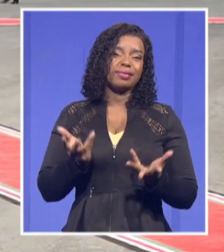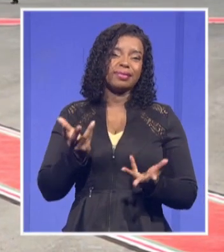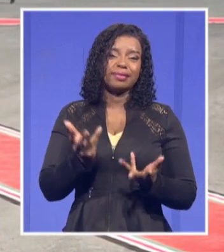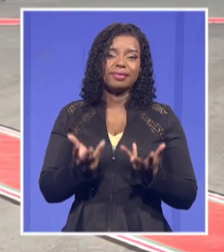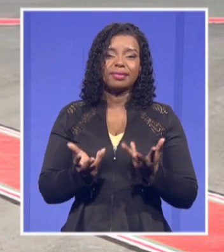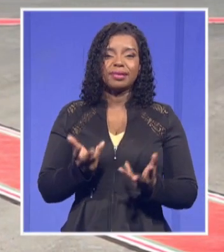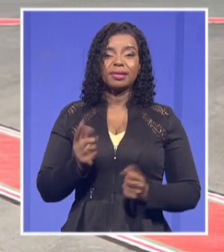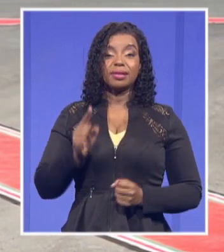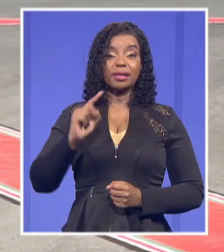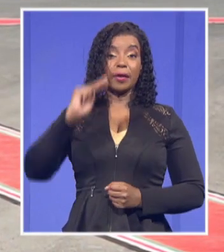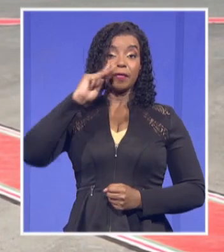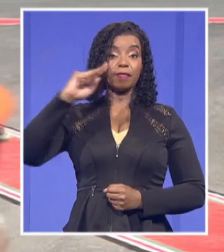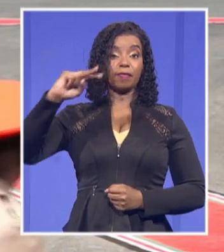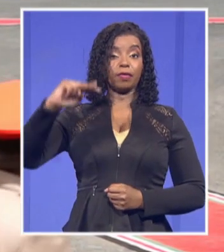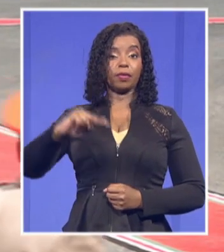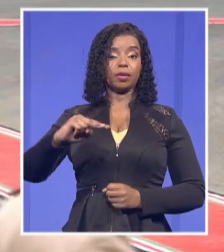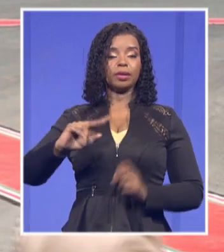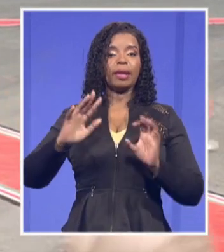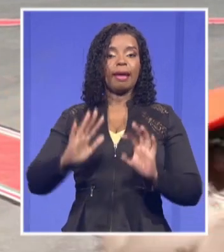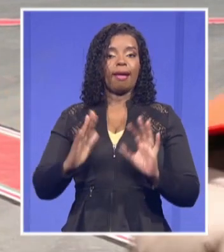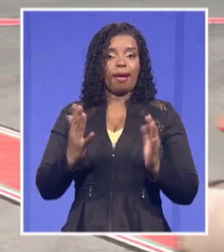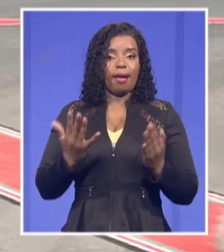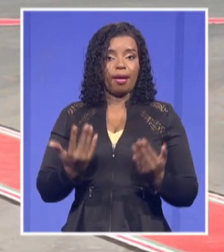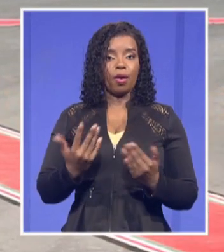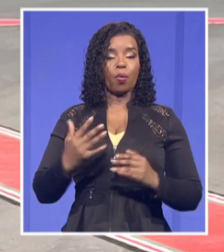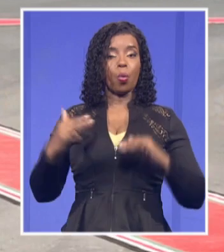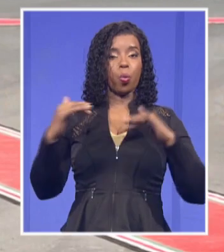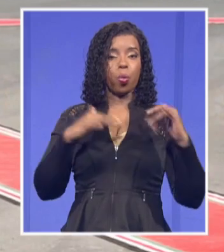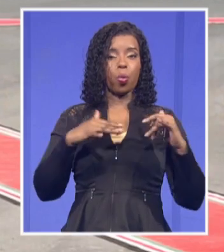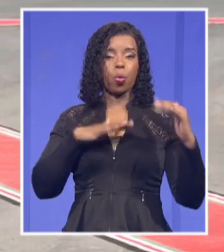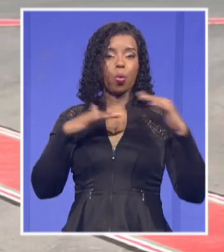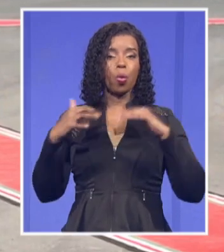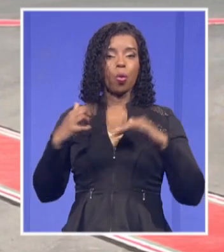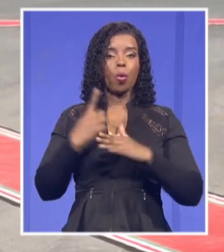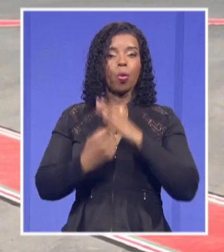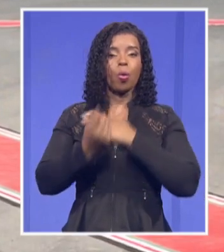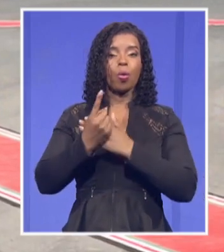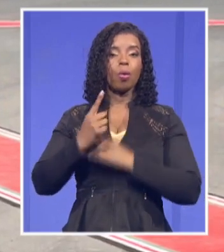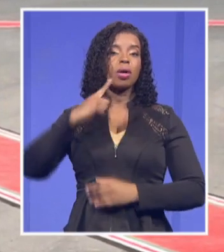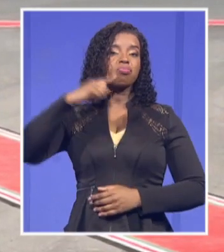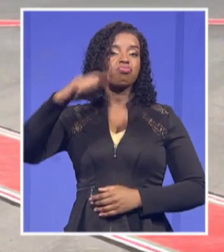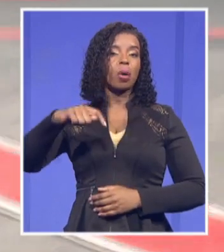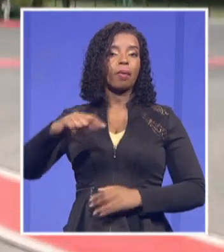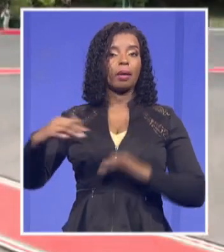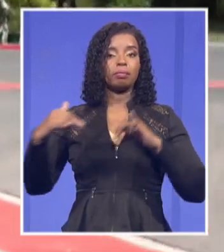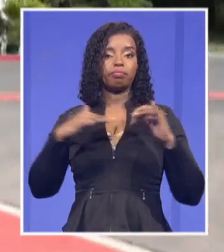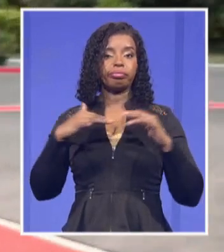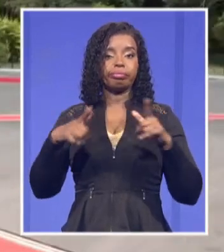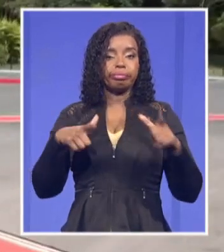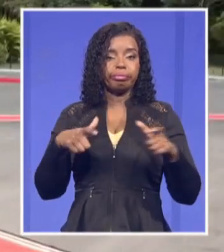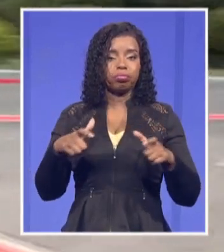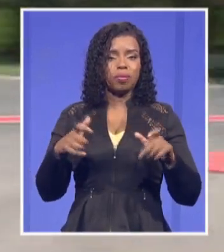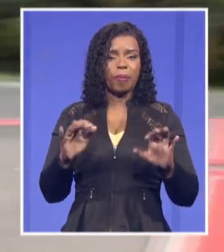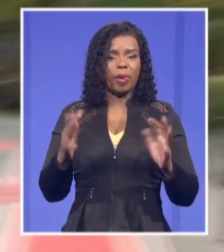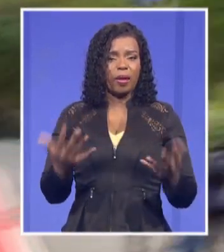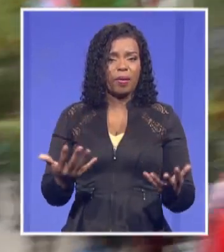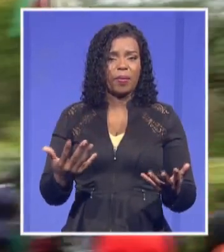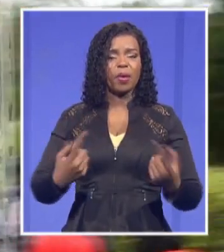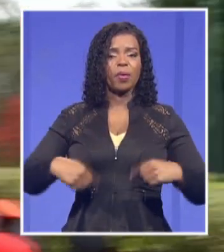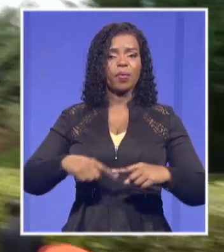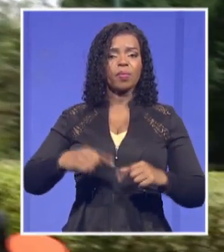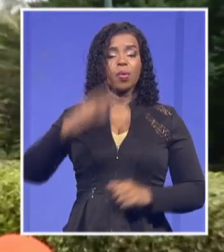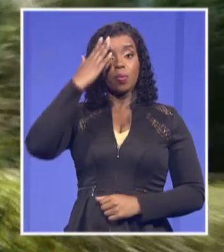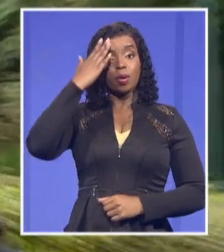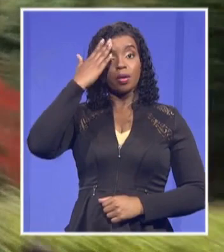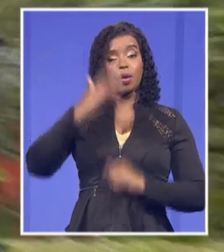converging views on how to handle the war in Ukraine. We know that the ambassador of Kenya has been very